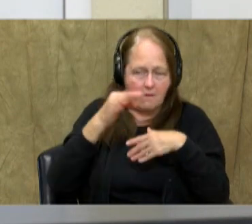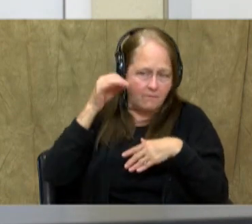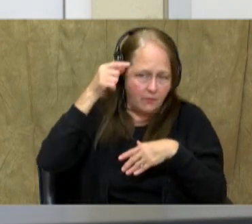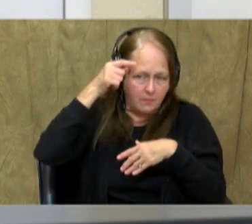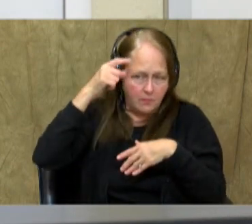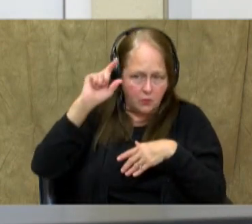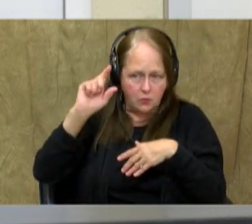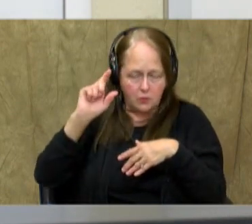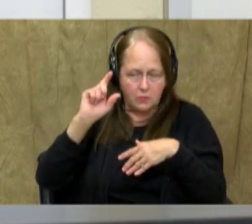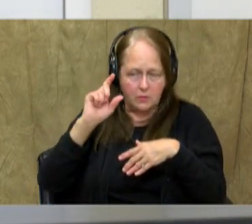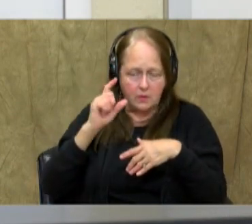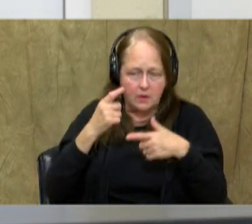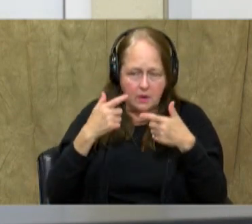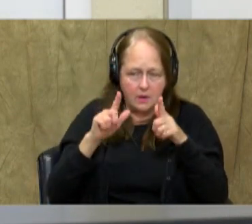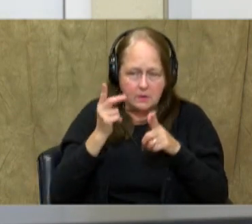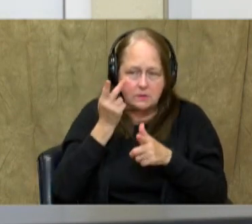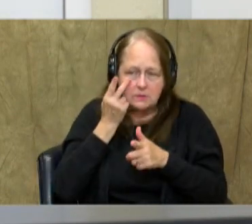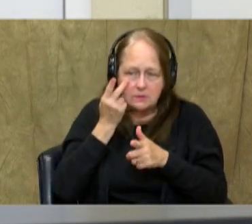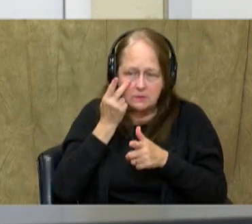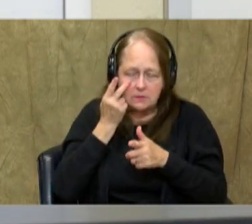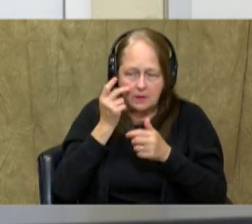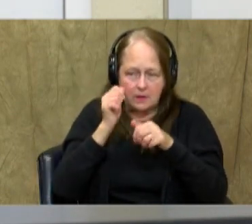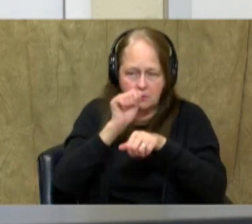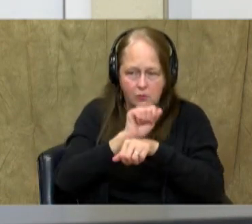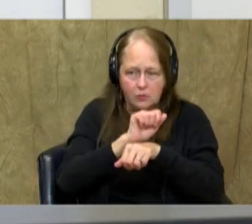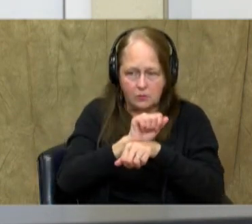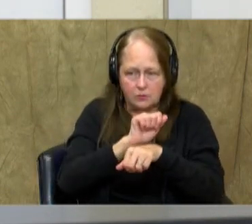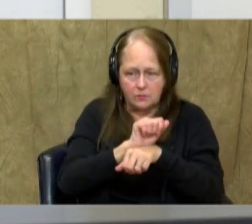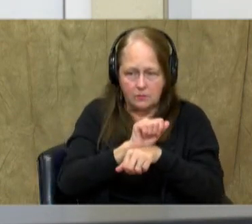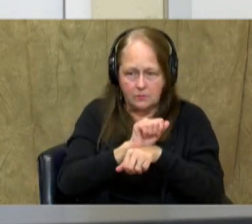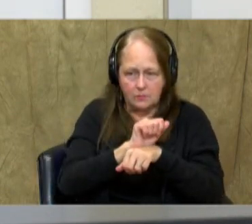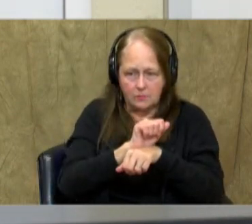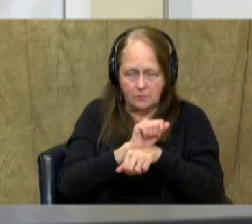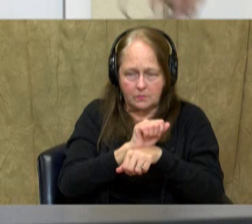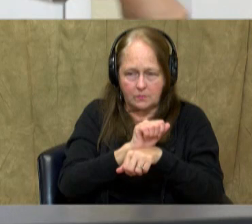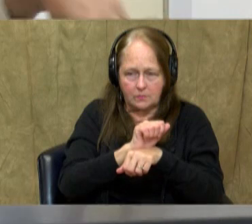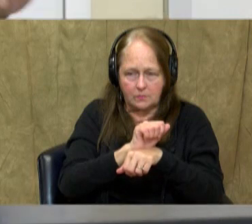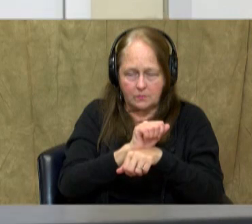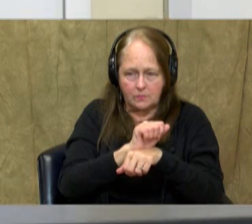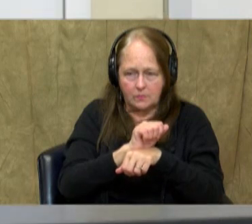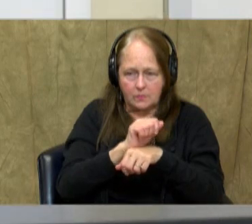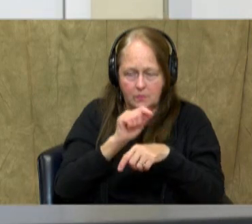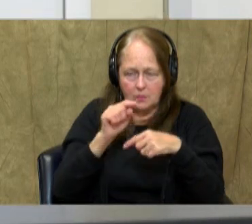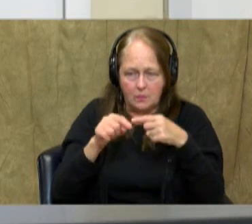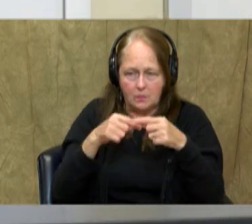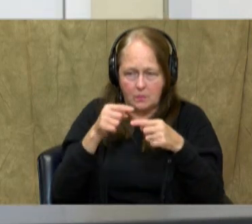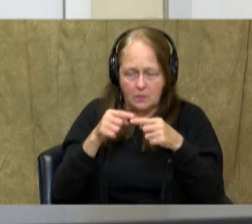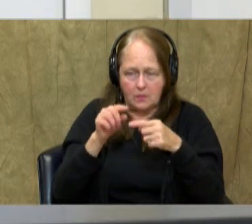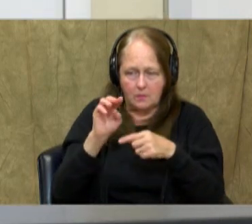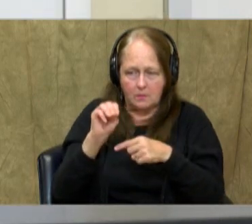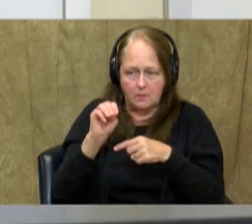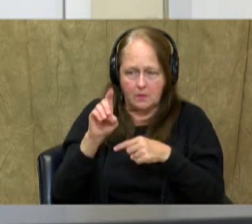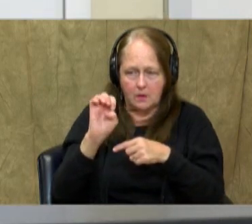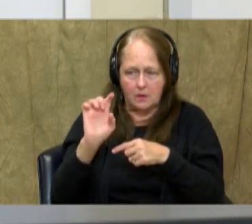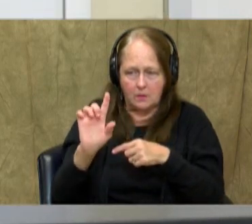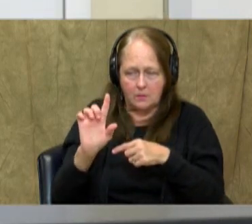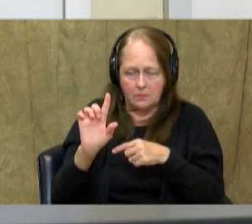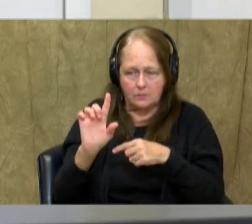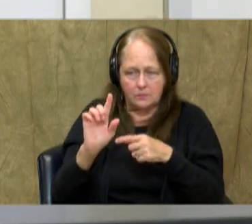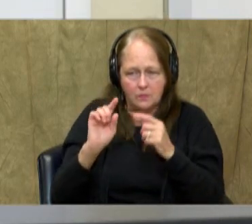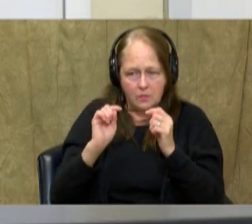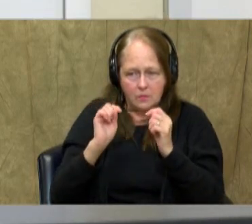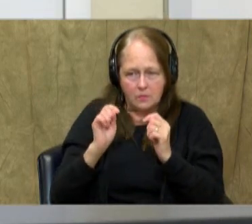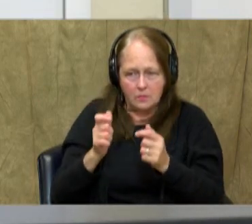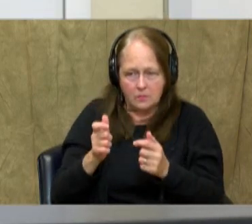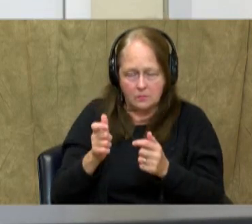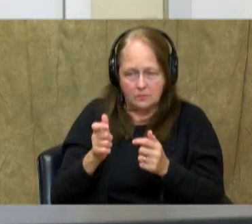moon. So let's look at how this works. So let's talk about a couple things about this model real quick.